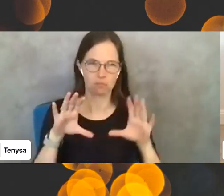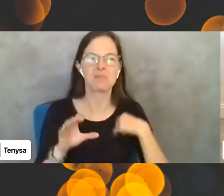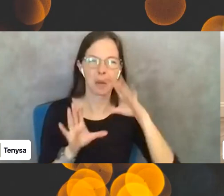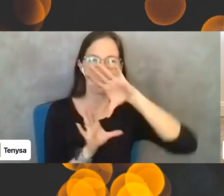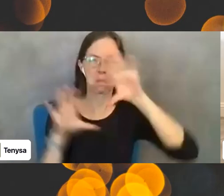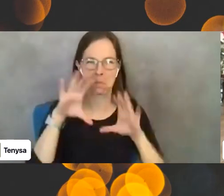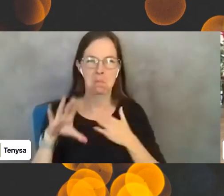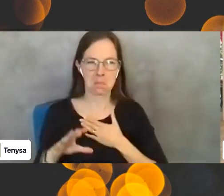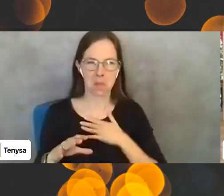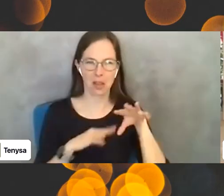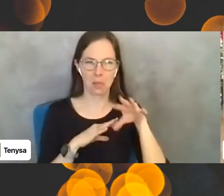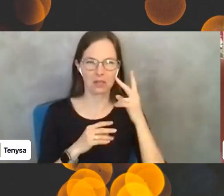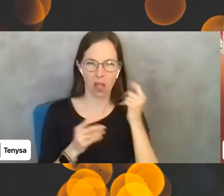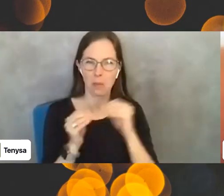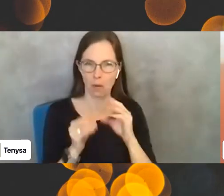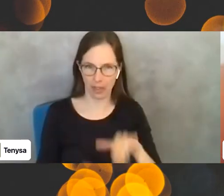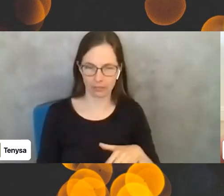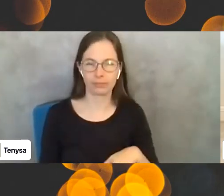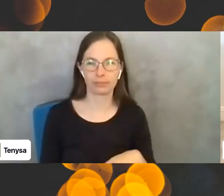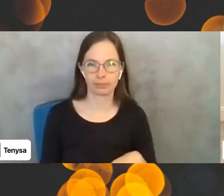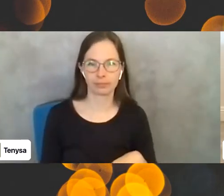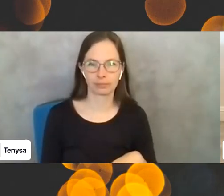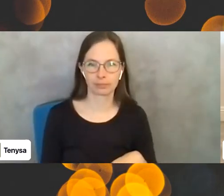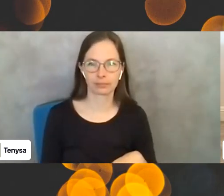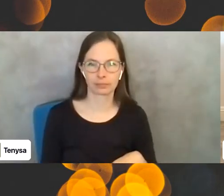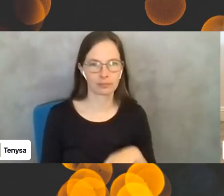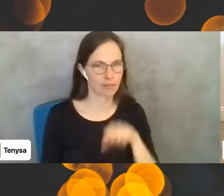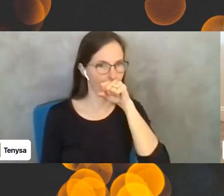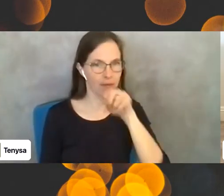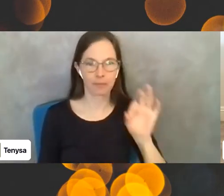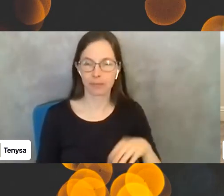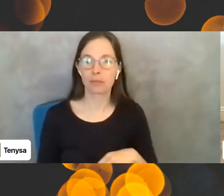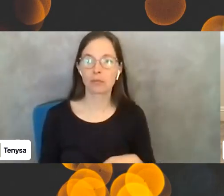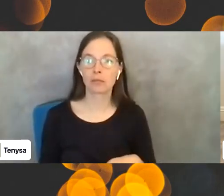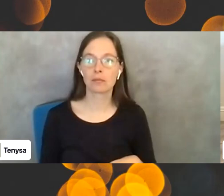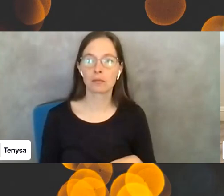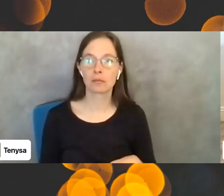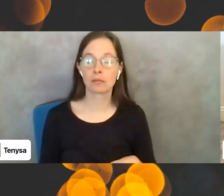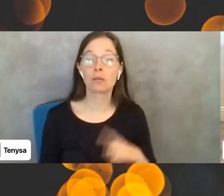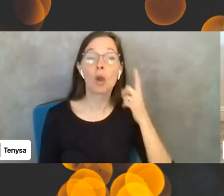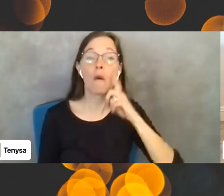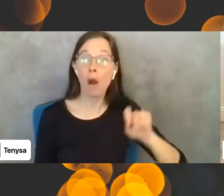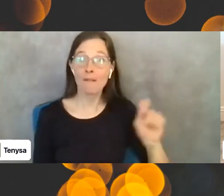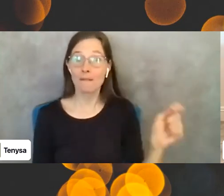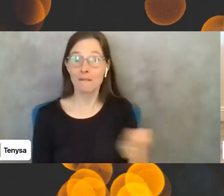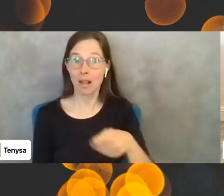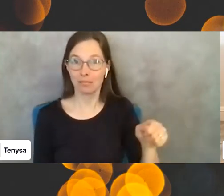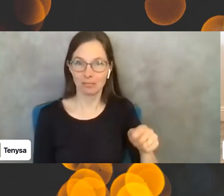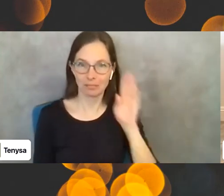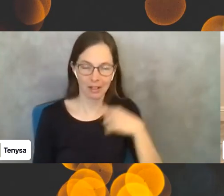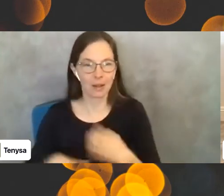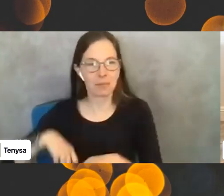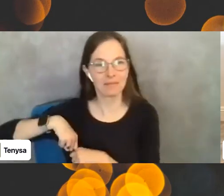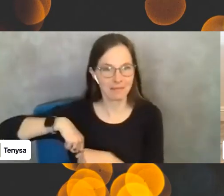you can maybe see a bit more of that. Love it. So for fencing, hi, I'm gonna just like be